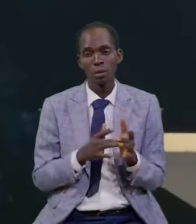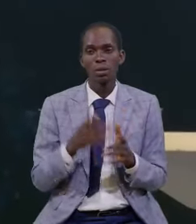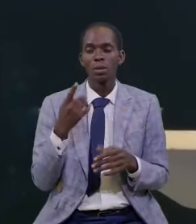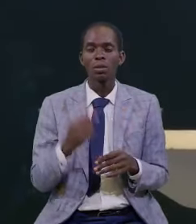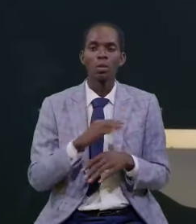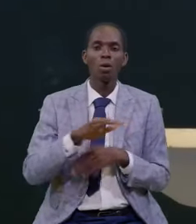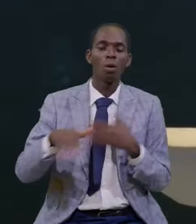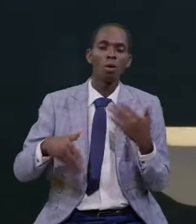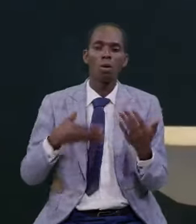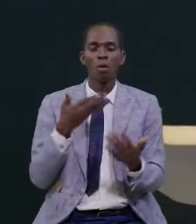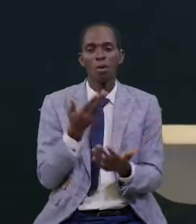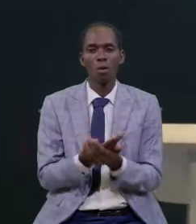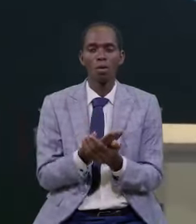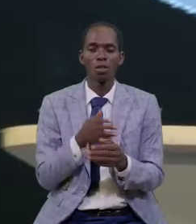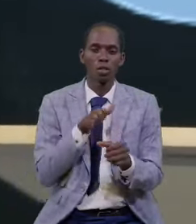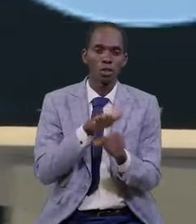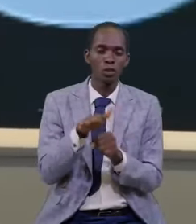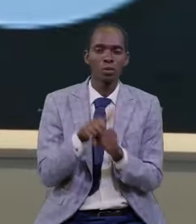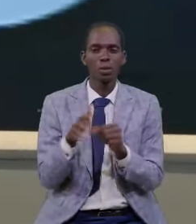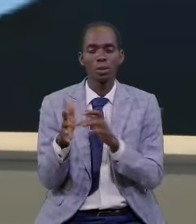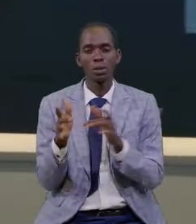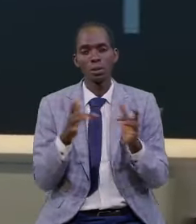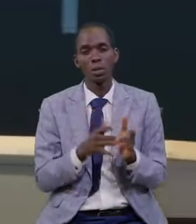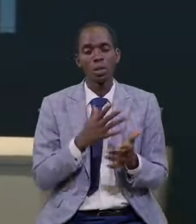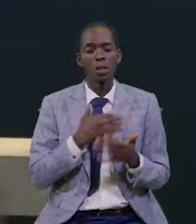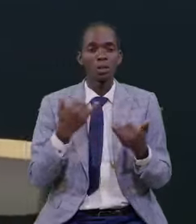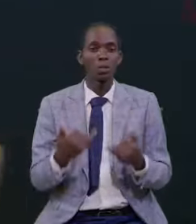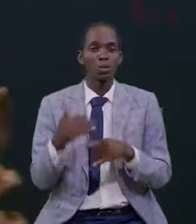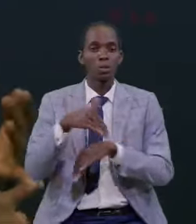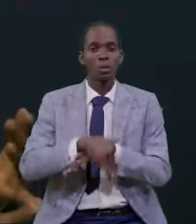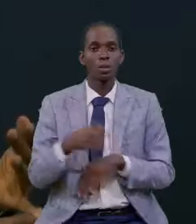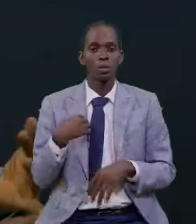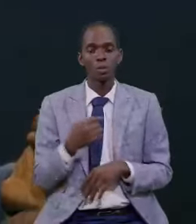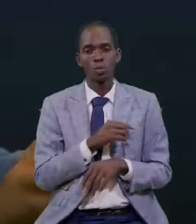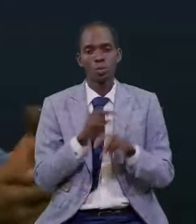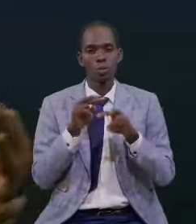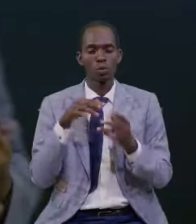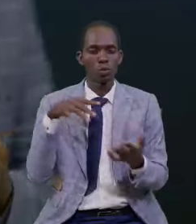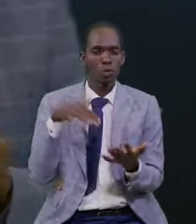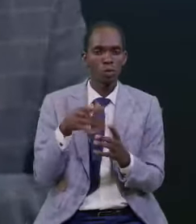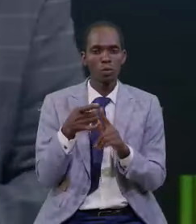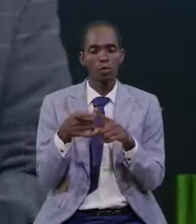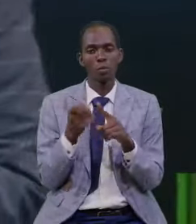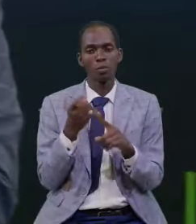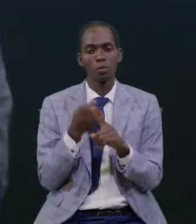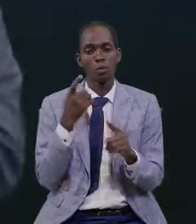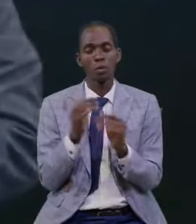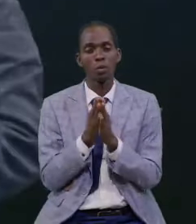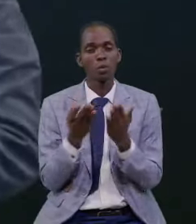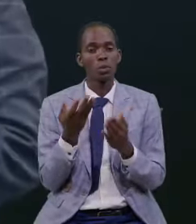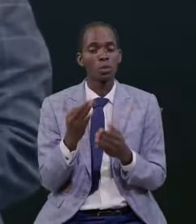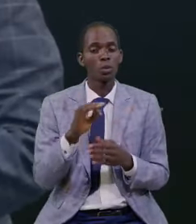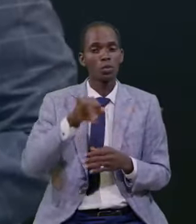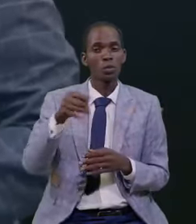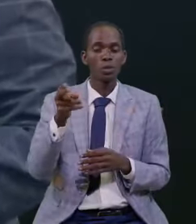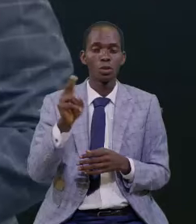all-sufficient Jesus. And tonight we're looking at John chapter 7, John chapter 8,